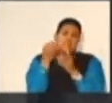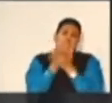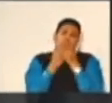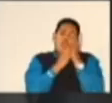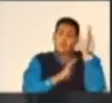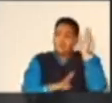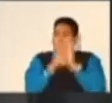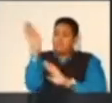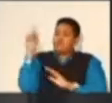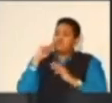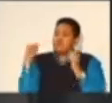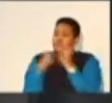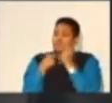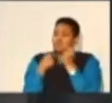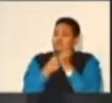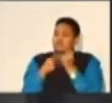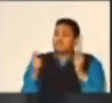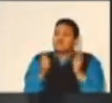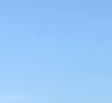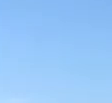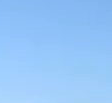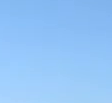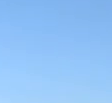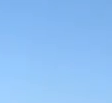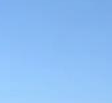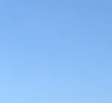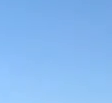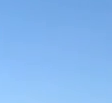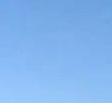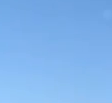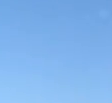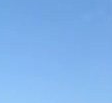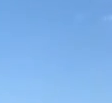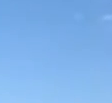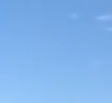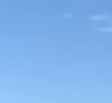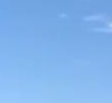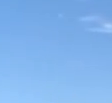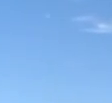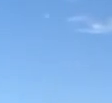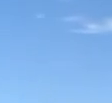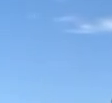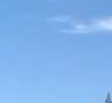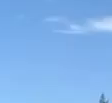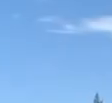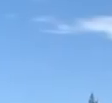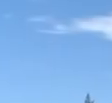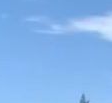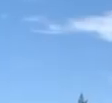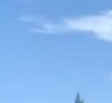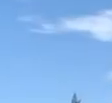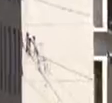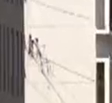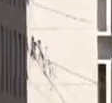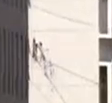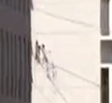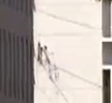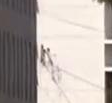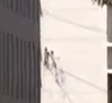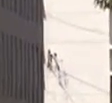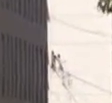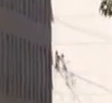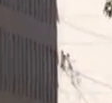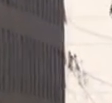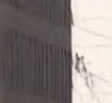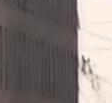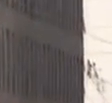growth and assist small communities. In the meantime, the government has plans to redevelop the capital city of Kingston. Holness says